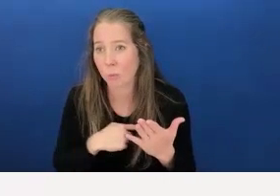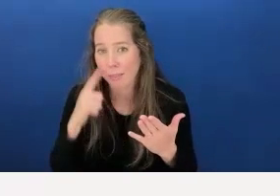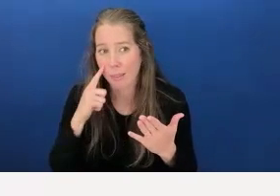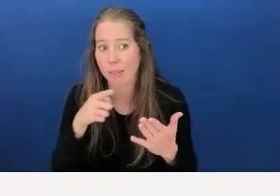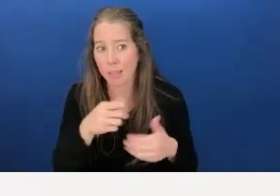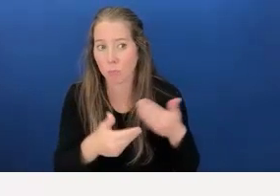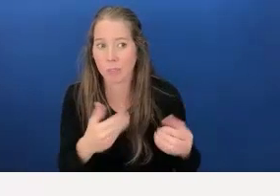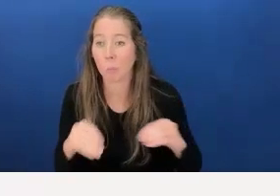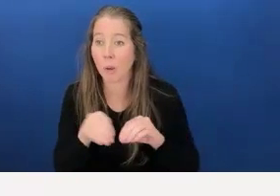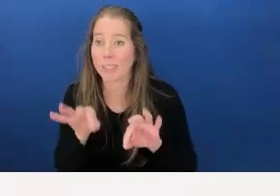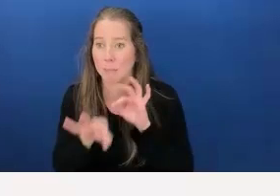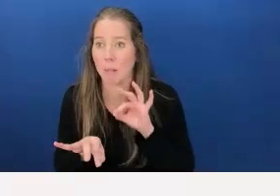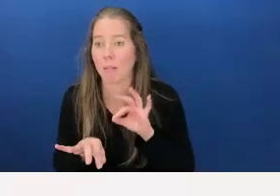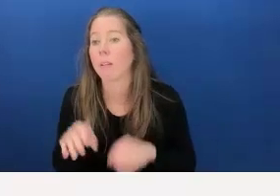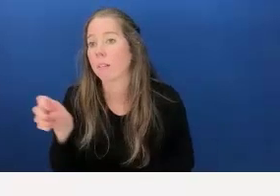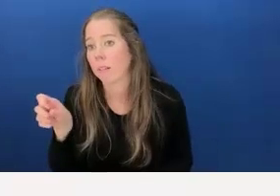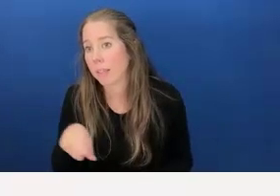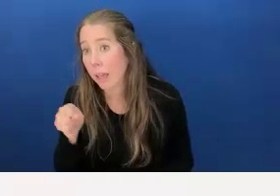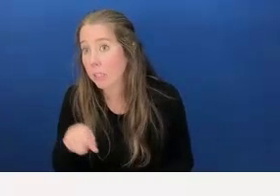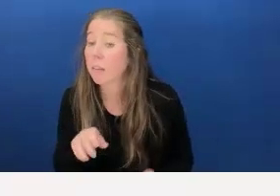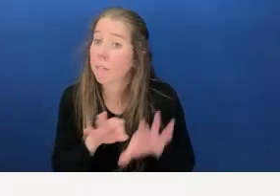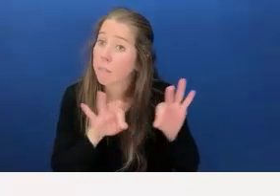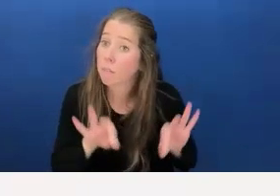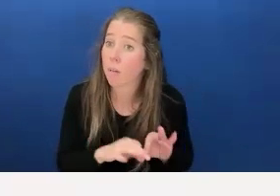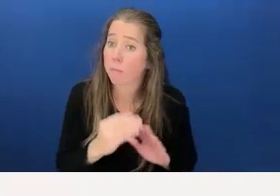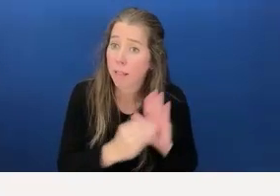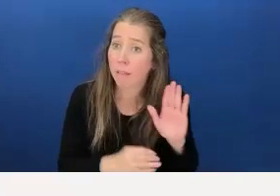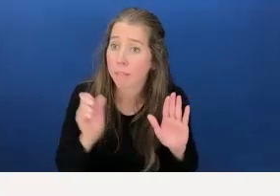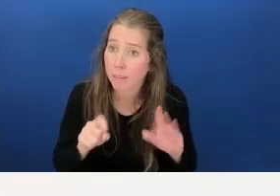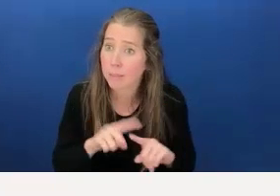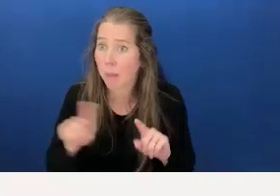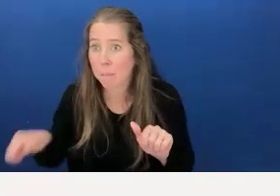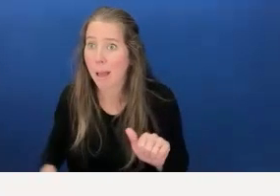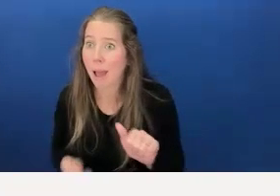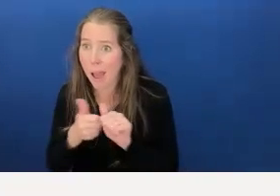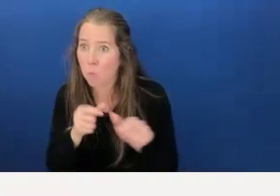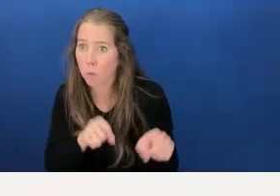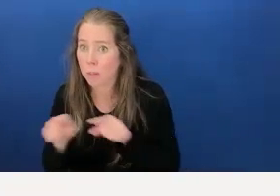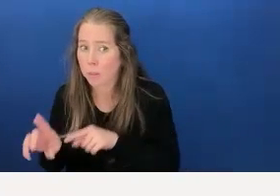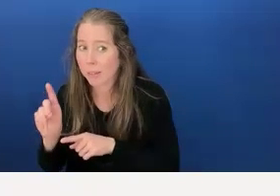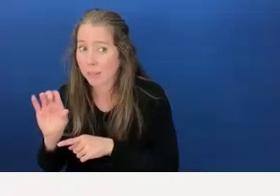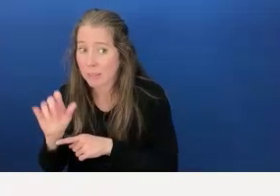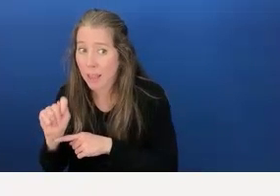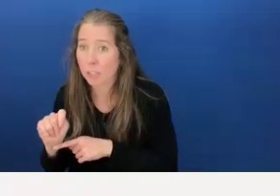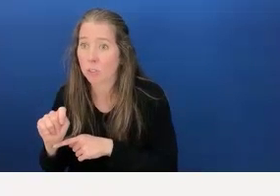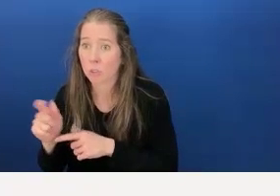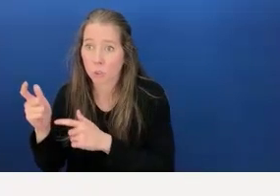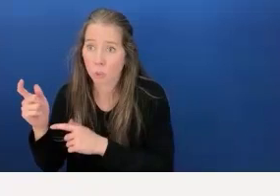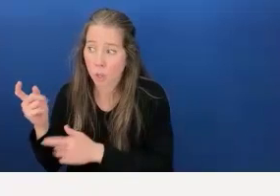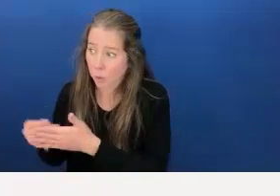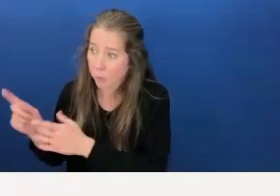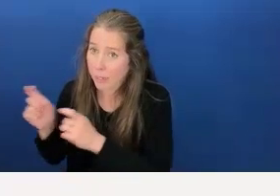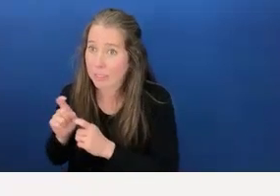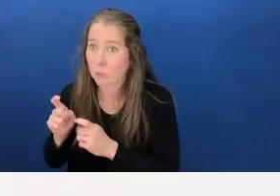process, because yes, you just fill out a form, but on the back end, yes, the DECT grant, they're requiring us to do this and to do that.